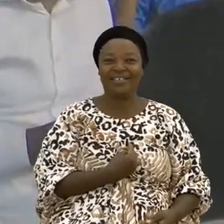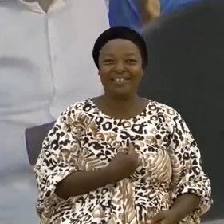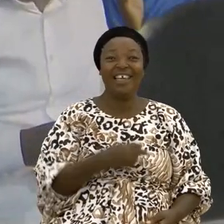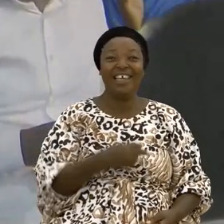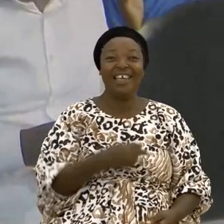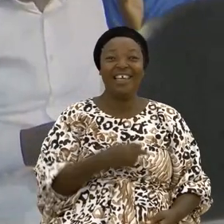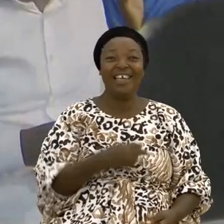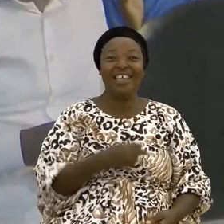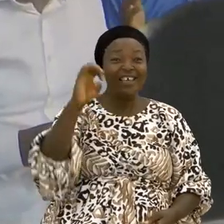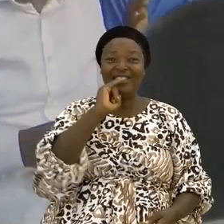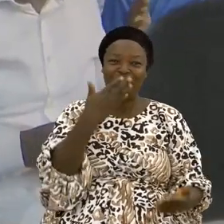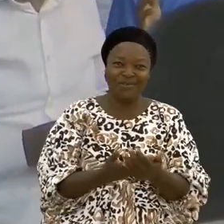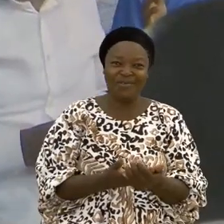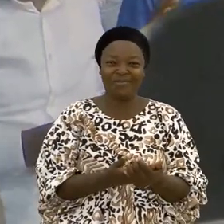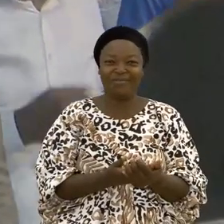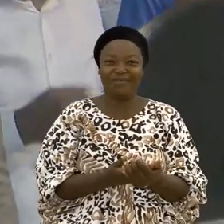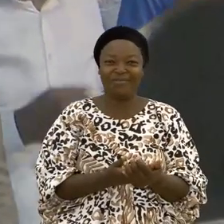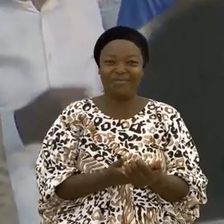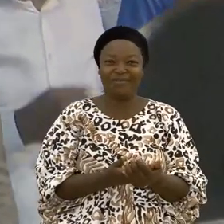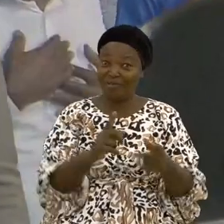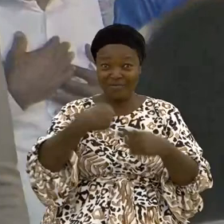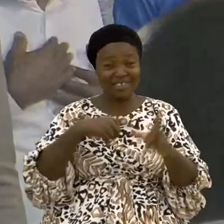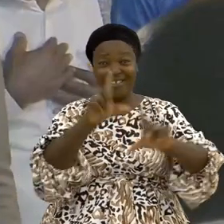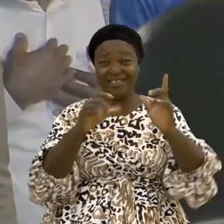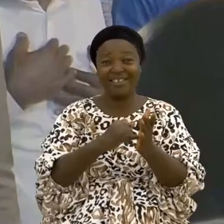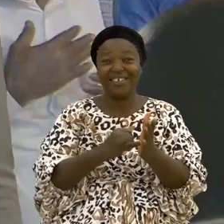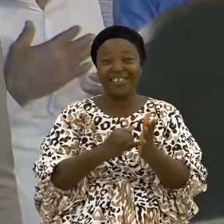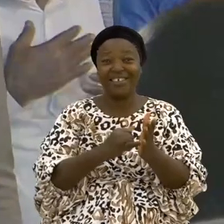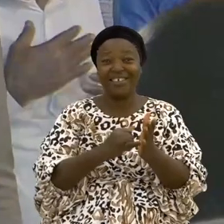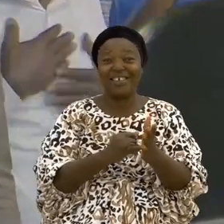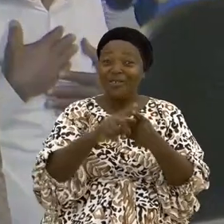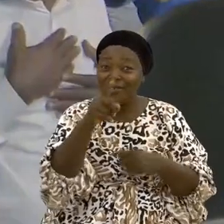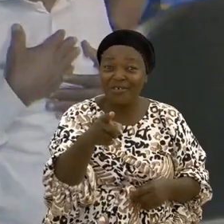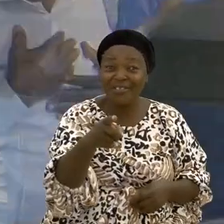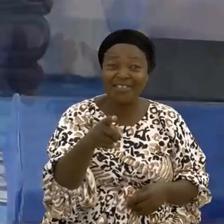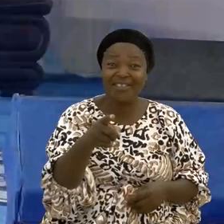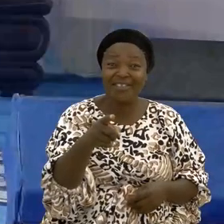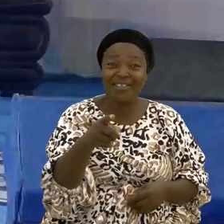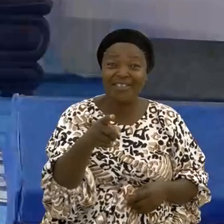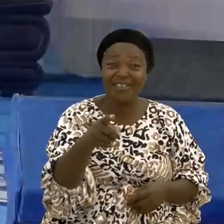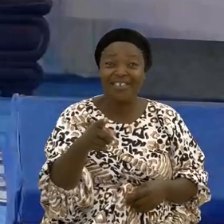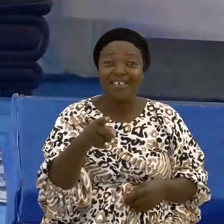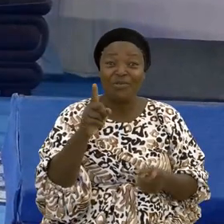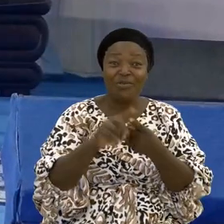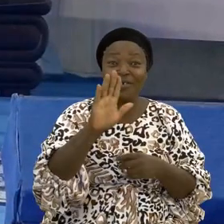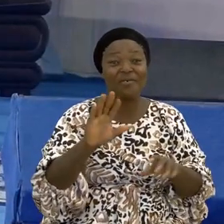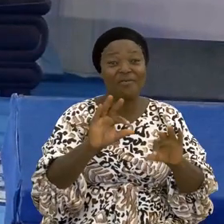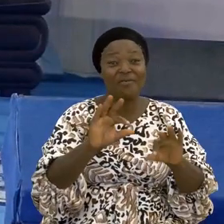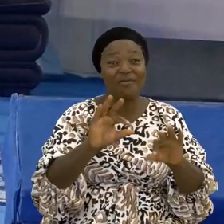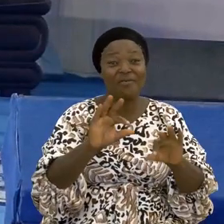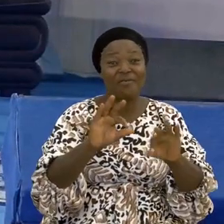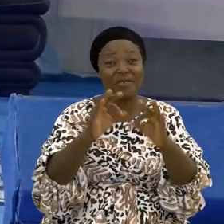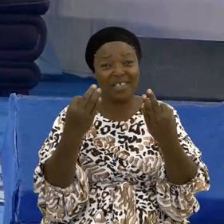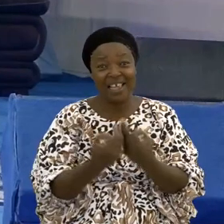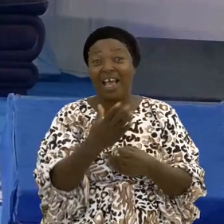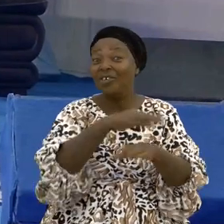He is good to me, to you, to your family. And